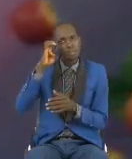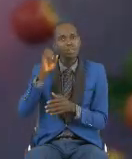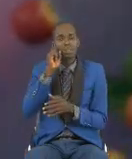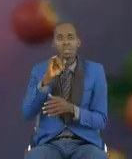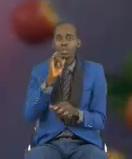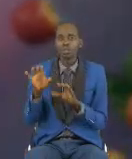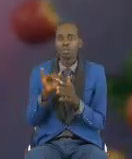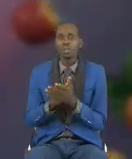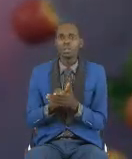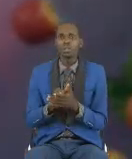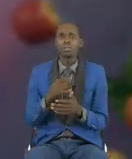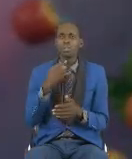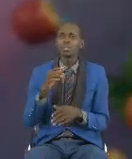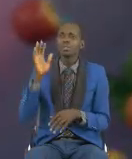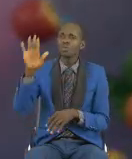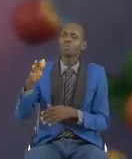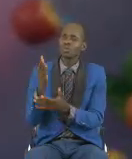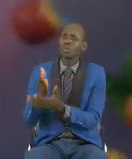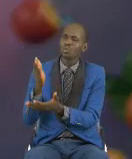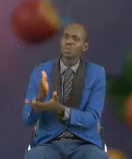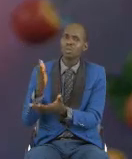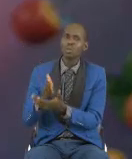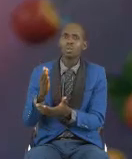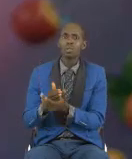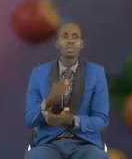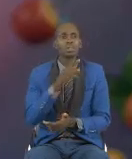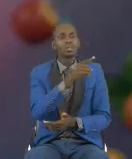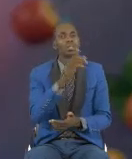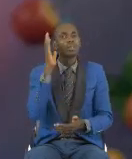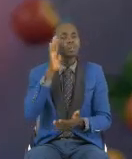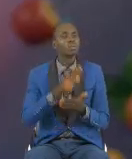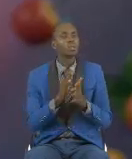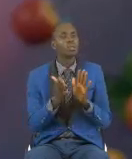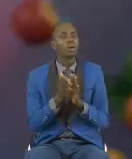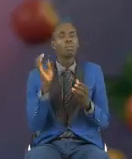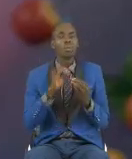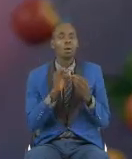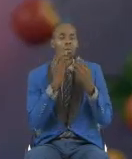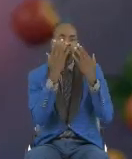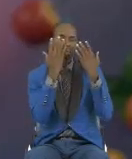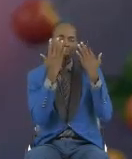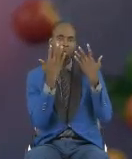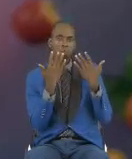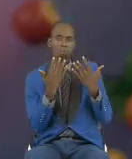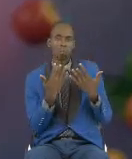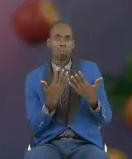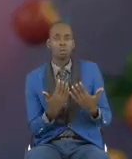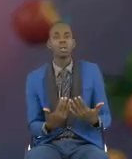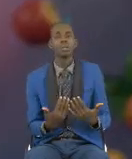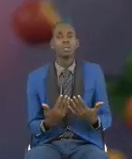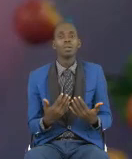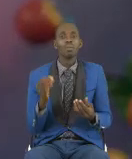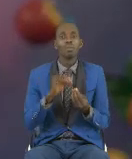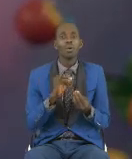saying, stop it, stop it, stop it. He'll be getting sad and sadder if there's any word like that. And then